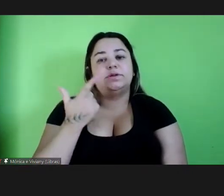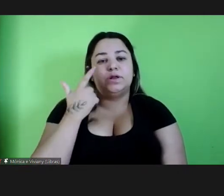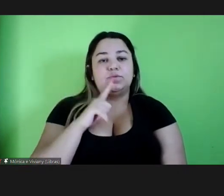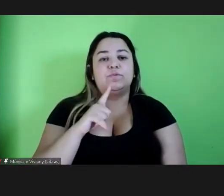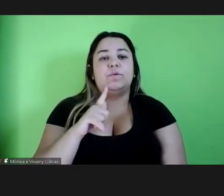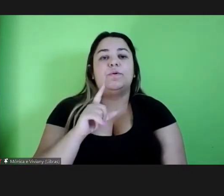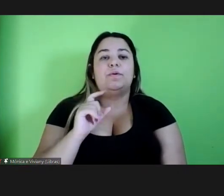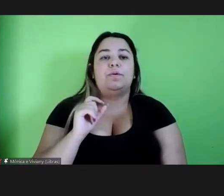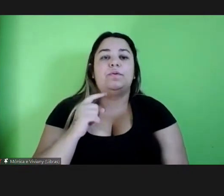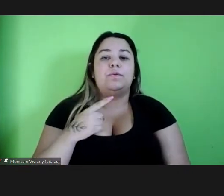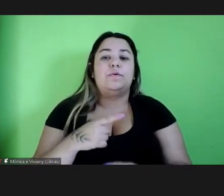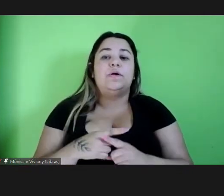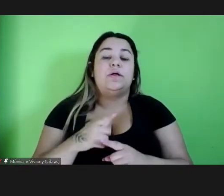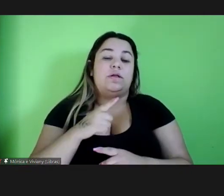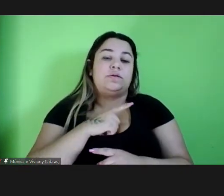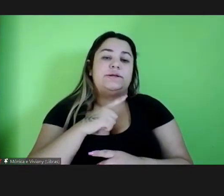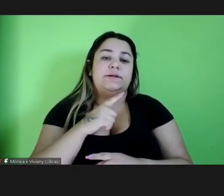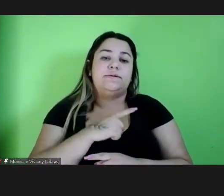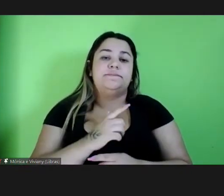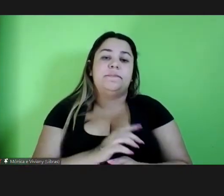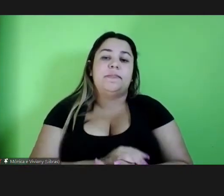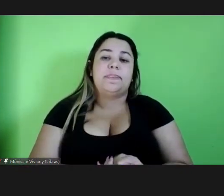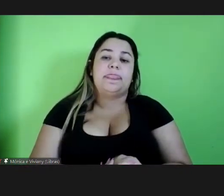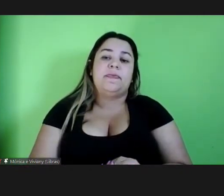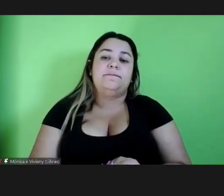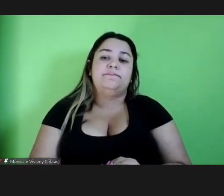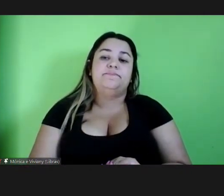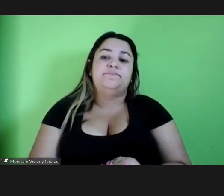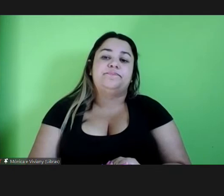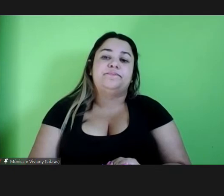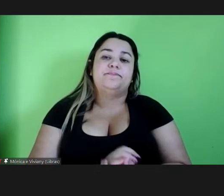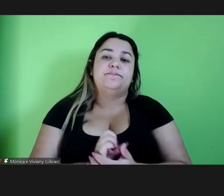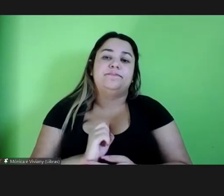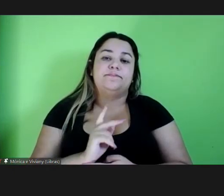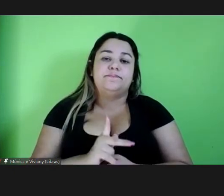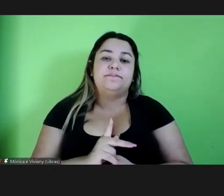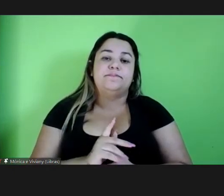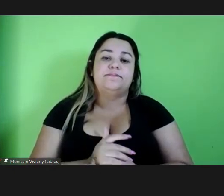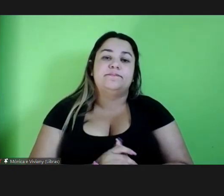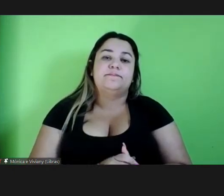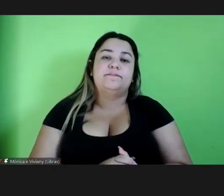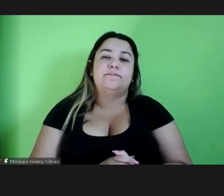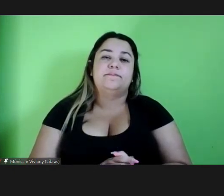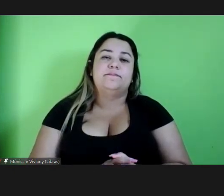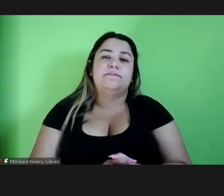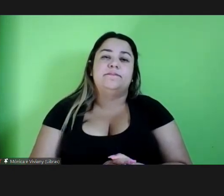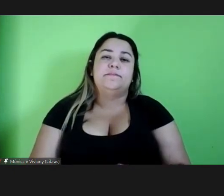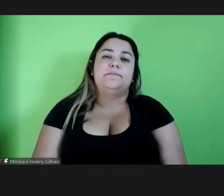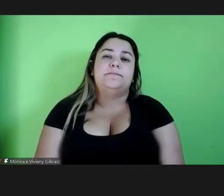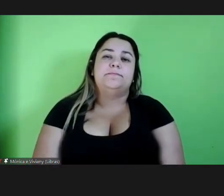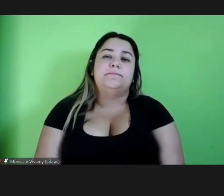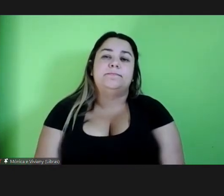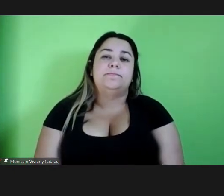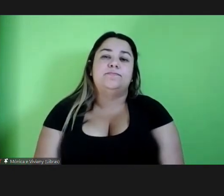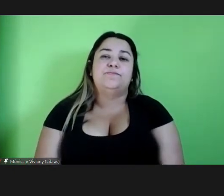Okay, bear with me. This should work. Okay. Let's try again.